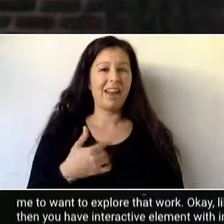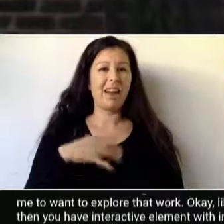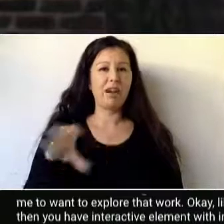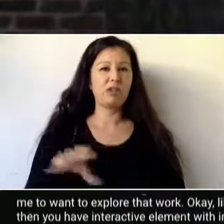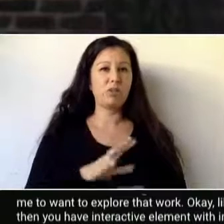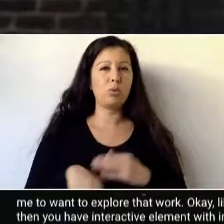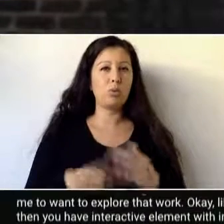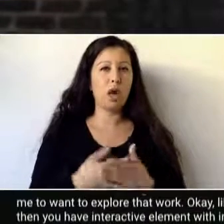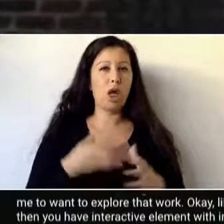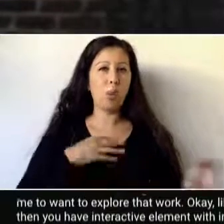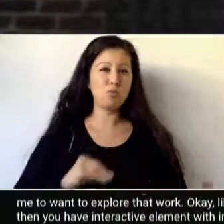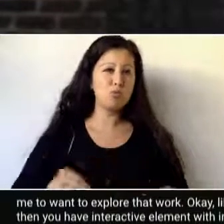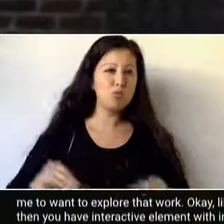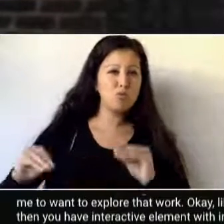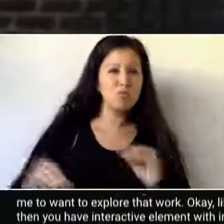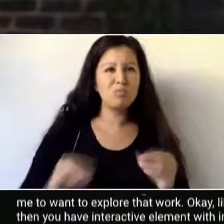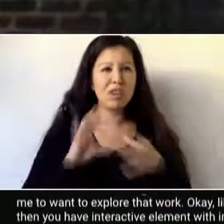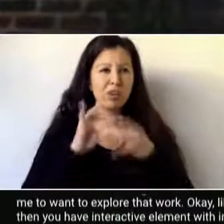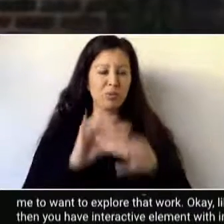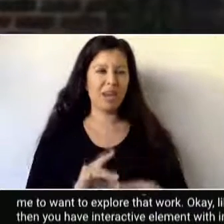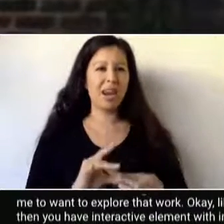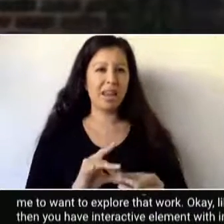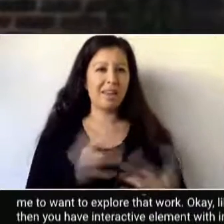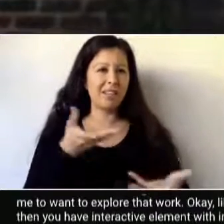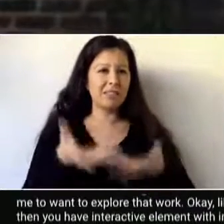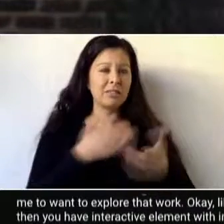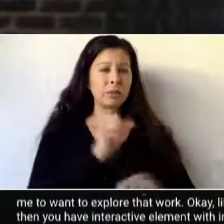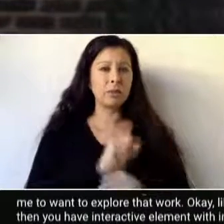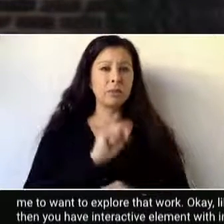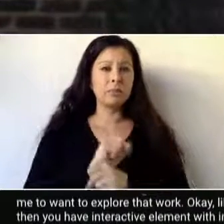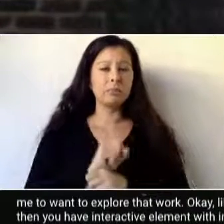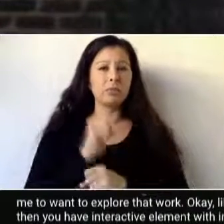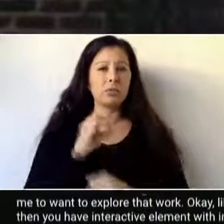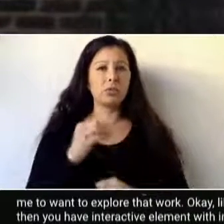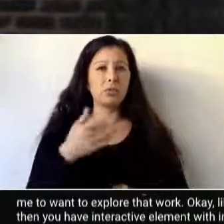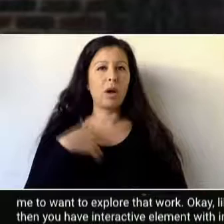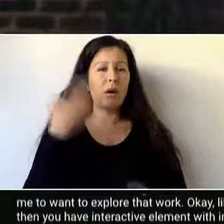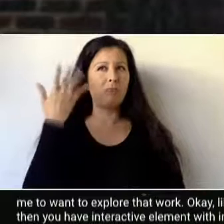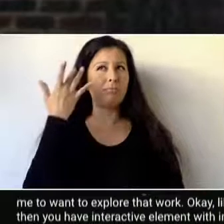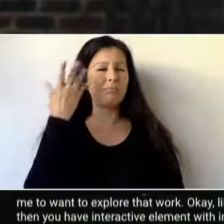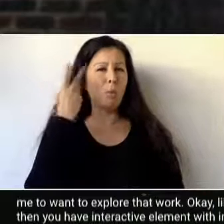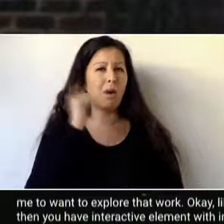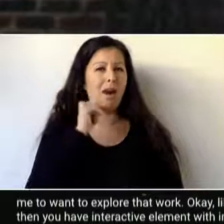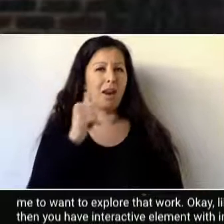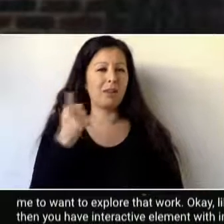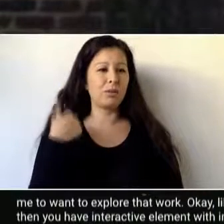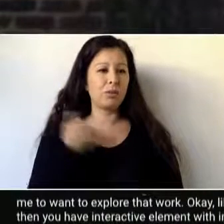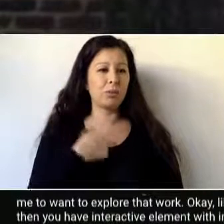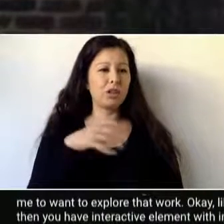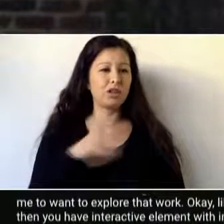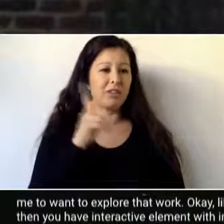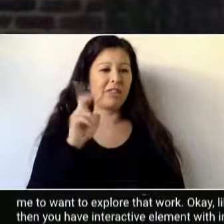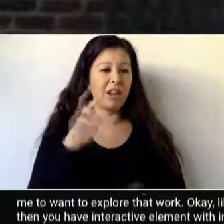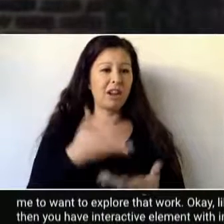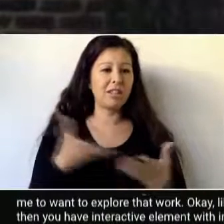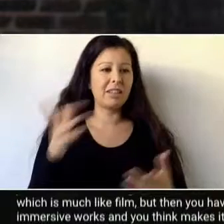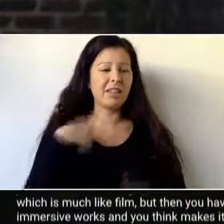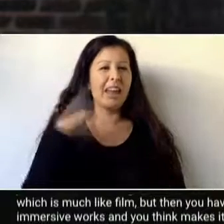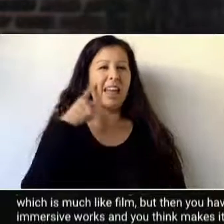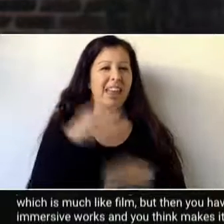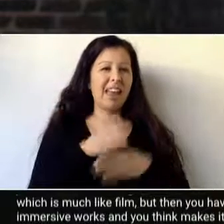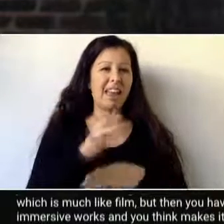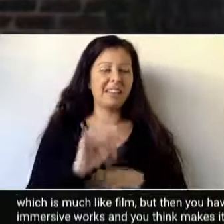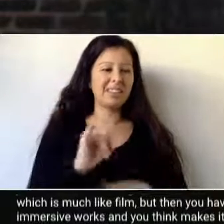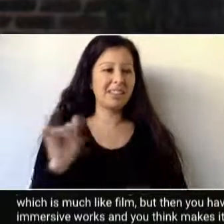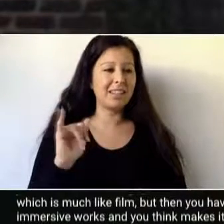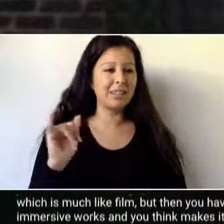all this movement related interactive work. So I was like, well, why don't we do VR stuff? And then I think after that, I've just